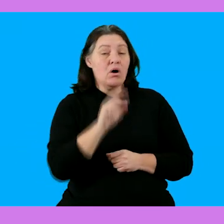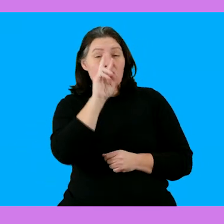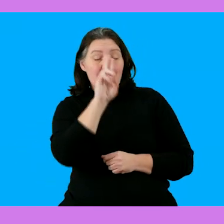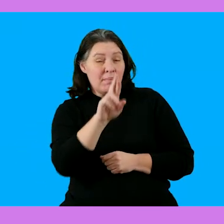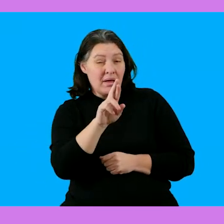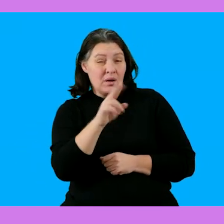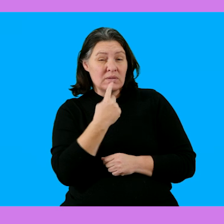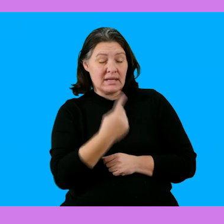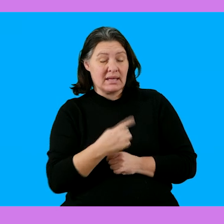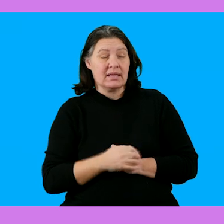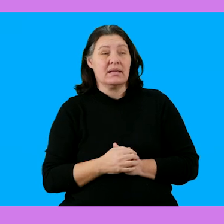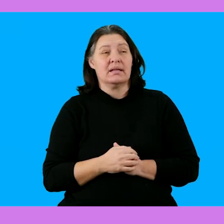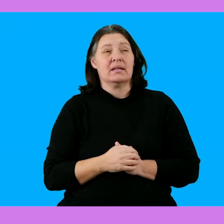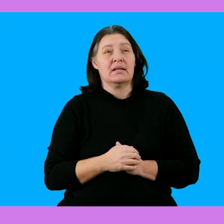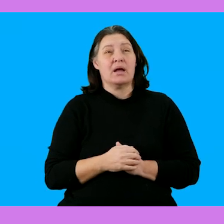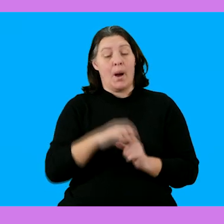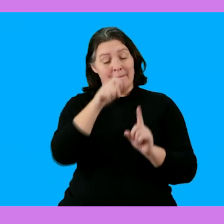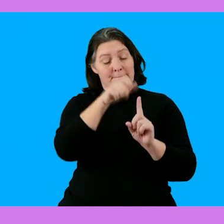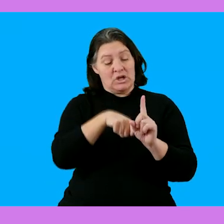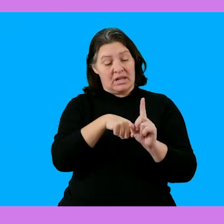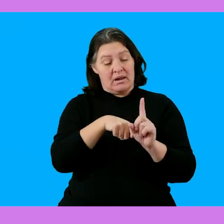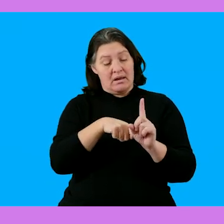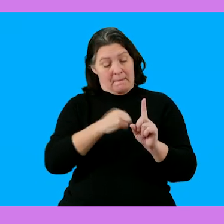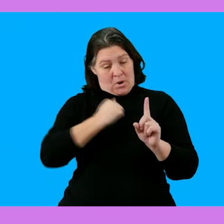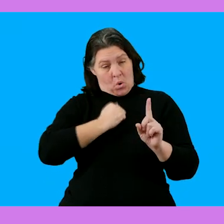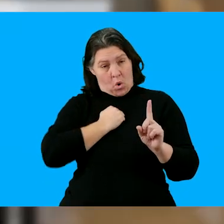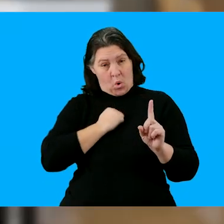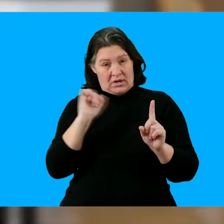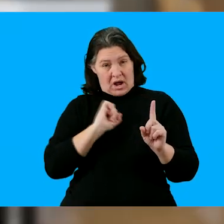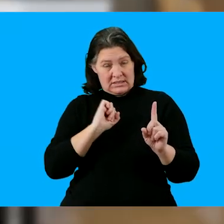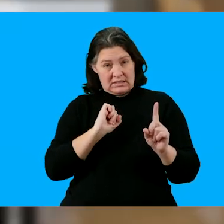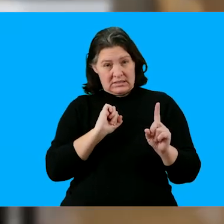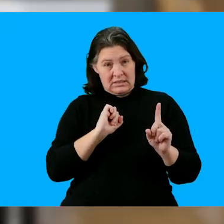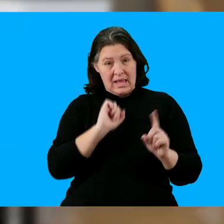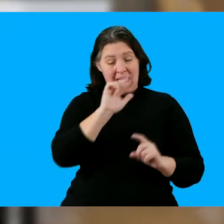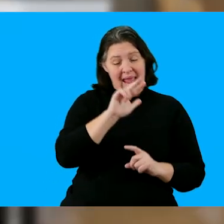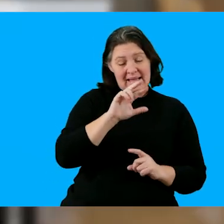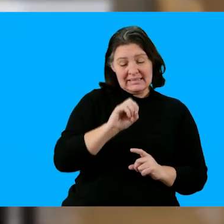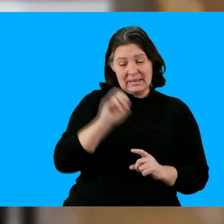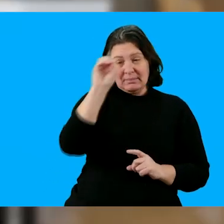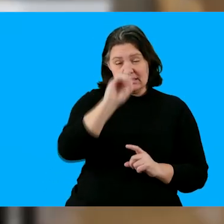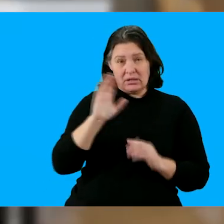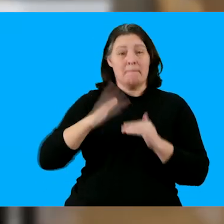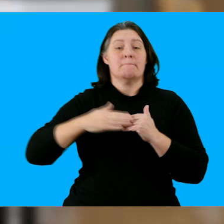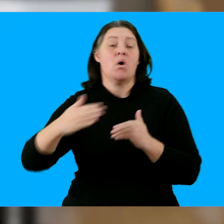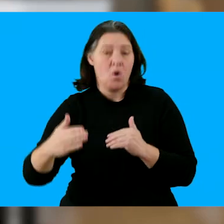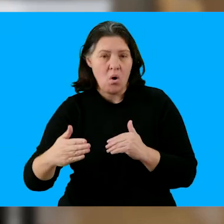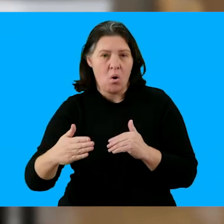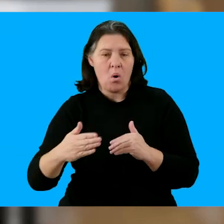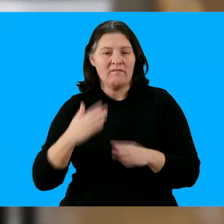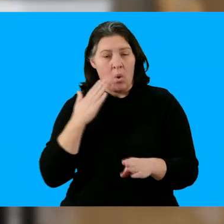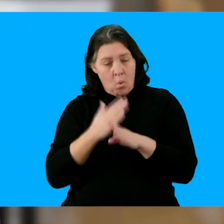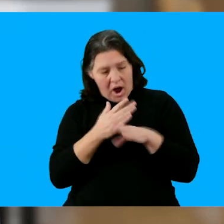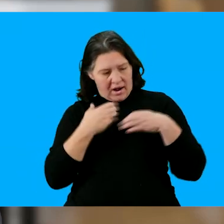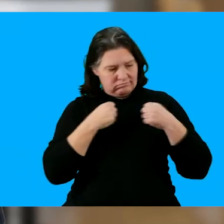guys, remember we said when a person uses his or her car for 80% or more, right, of the time